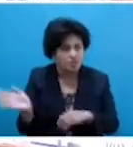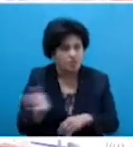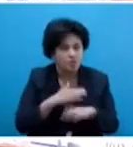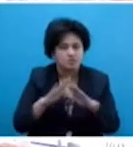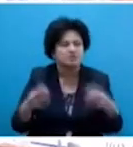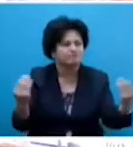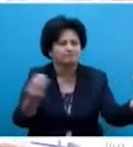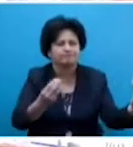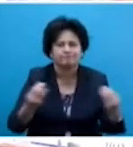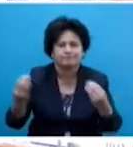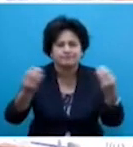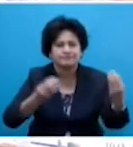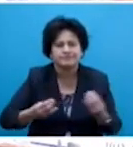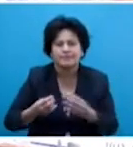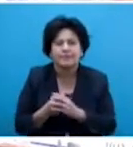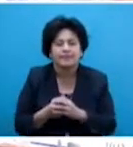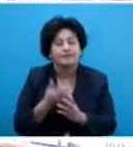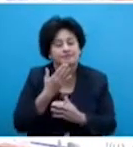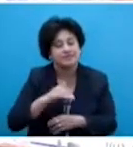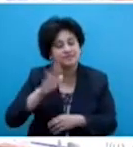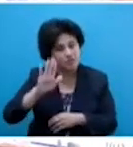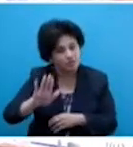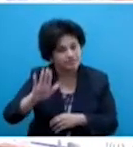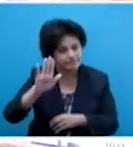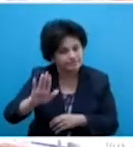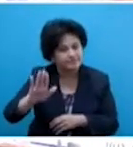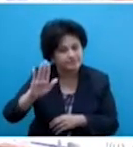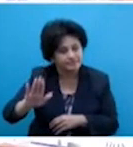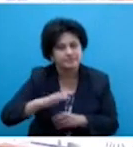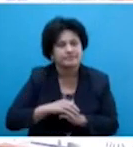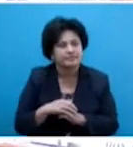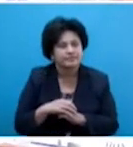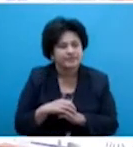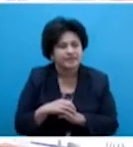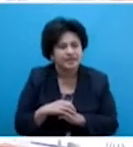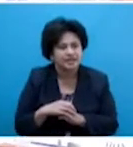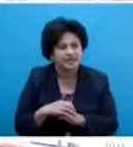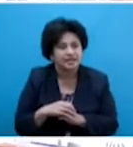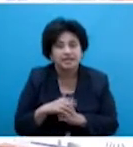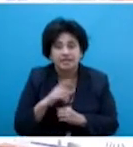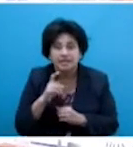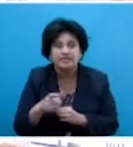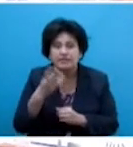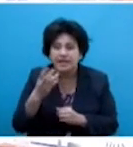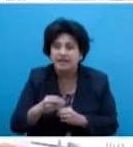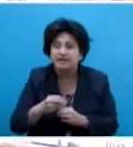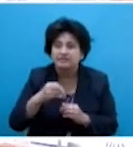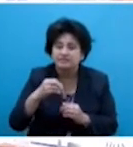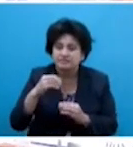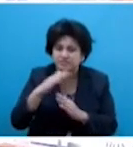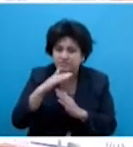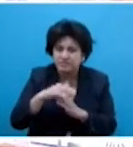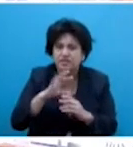Order. Honourable Speaker. Order. Honourable Member, if you have a point of order, make a point of order.